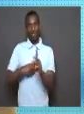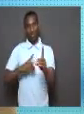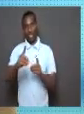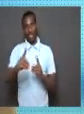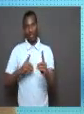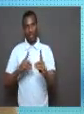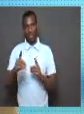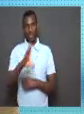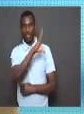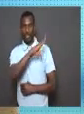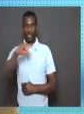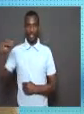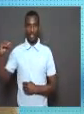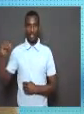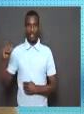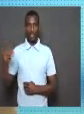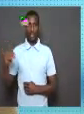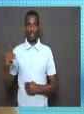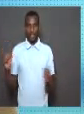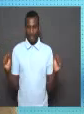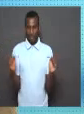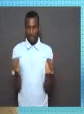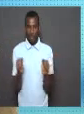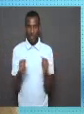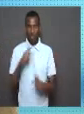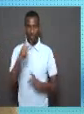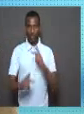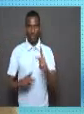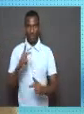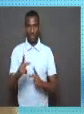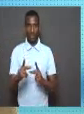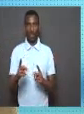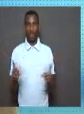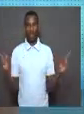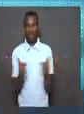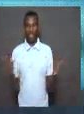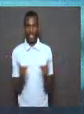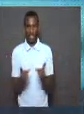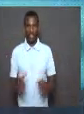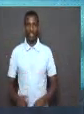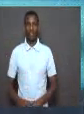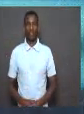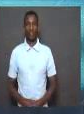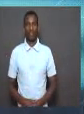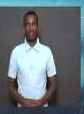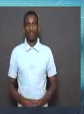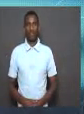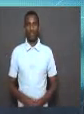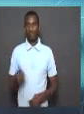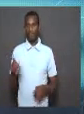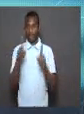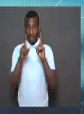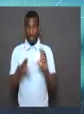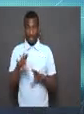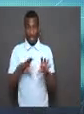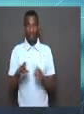thermodynamics and the cooling process of refrigerators. We examined